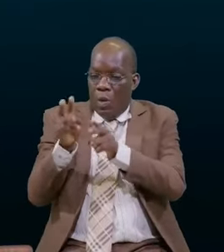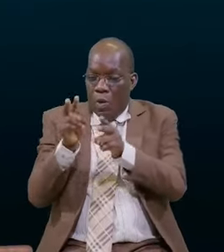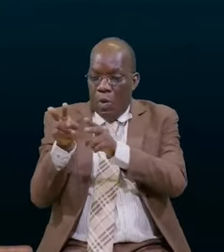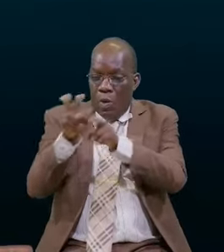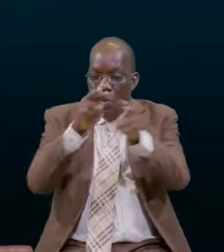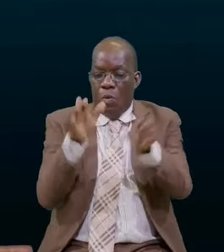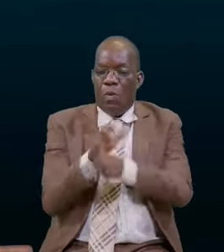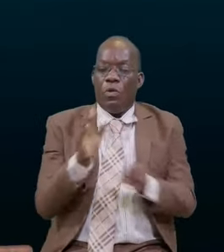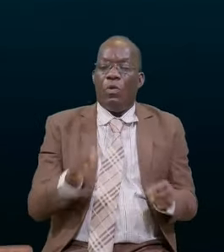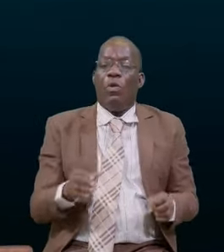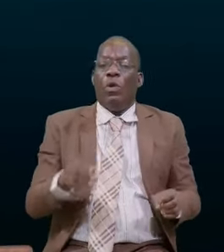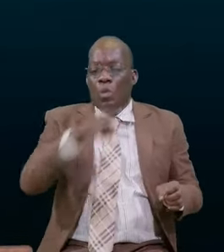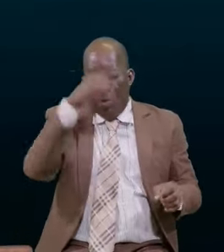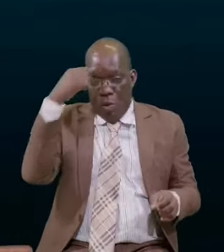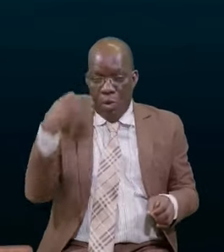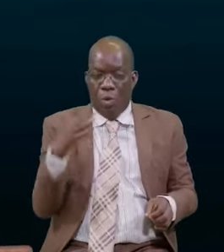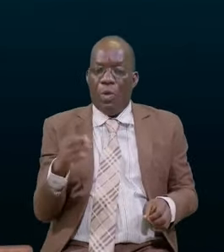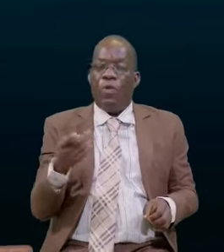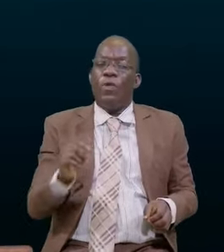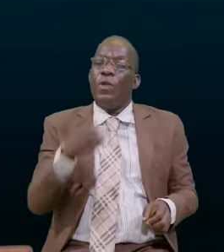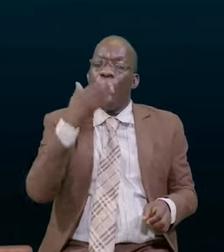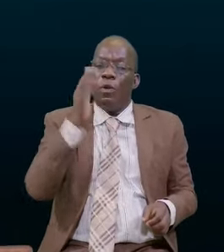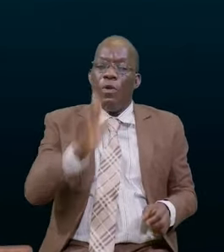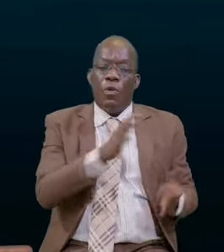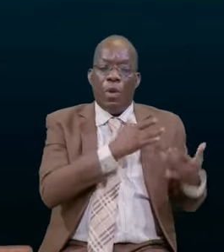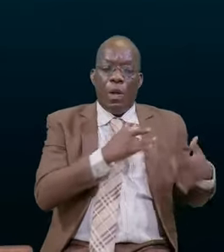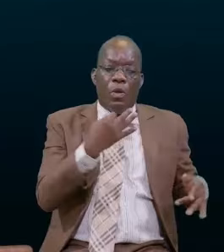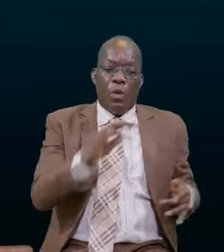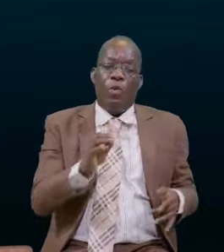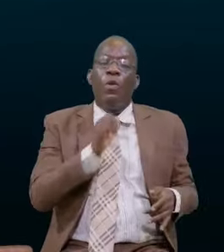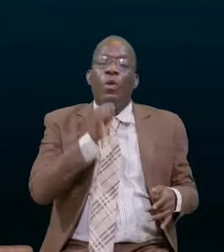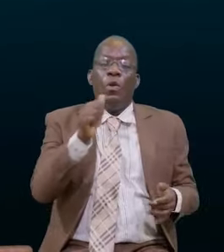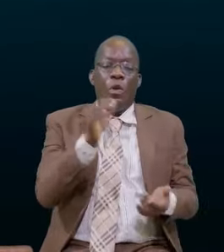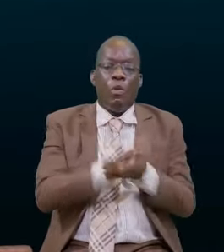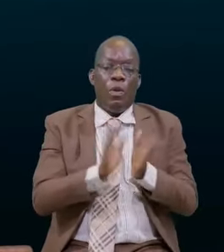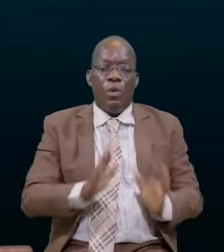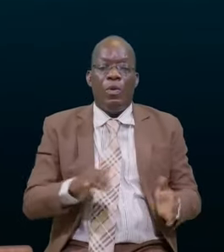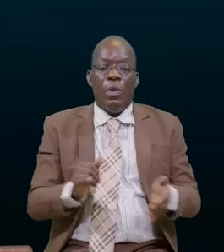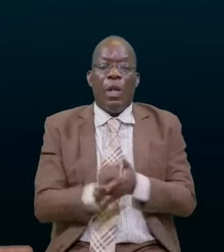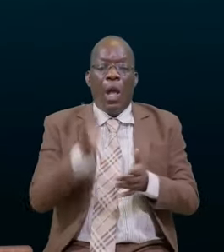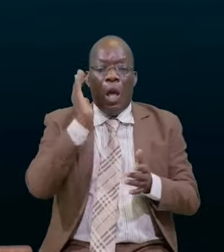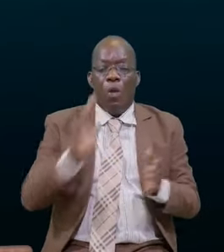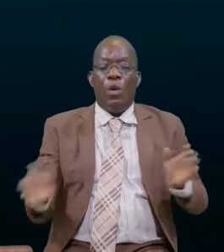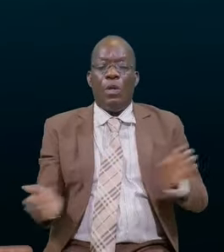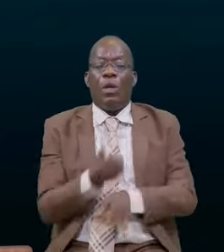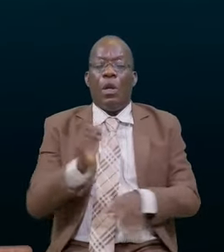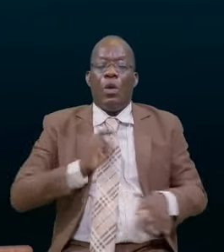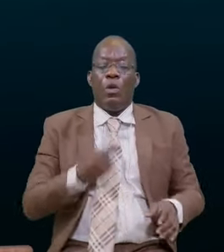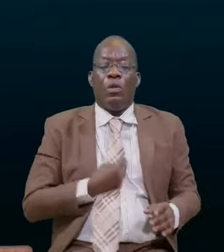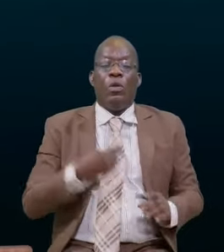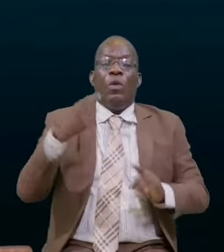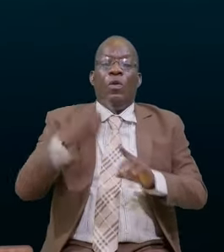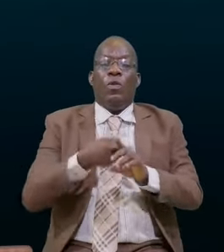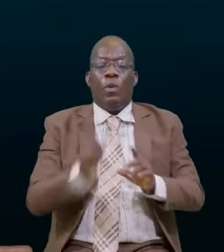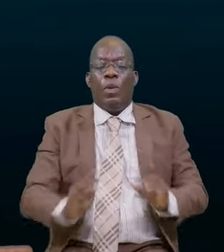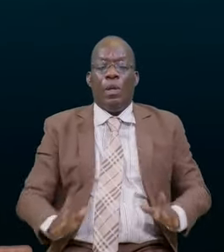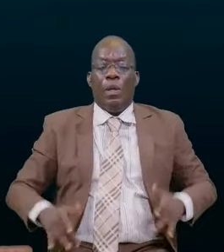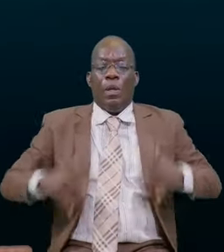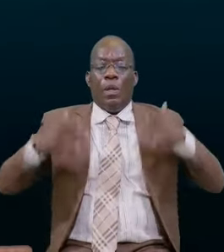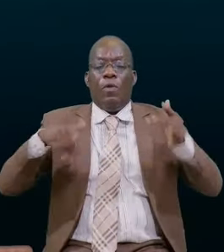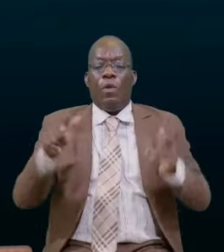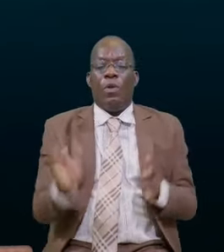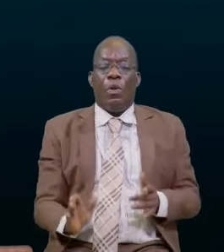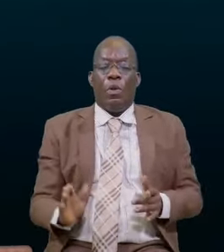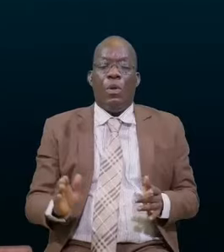unbelief that may make us to depart from the Living God but exalt one another daily why it is called today